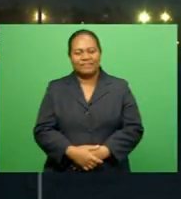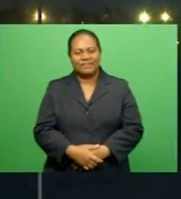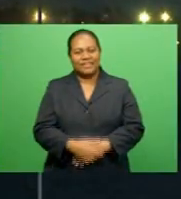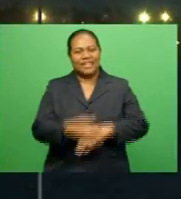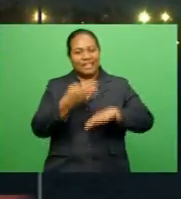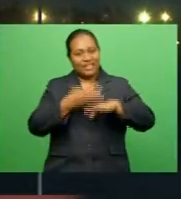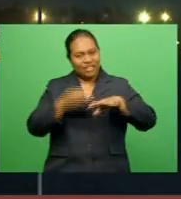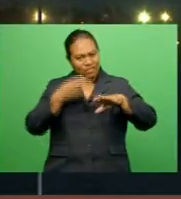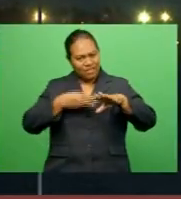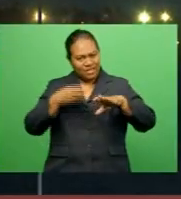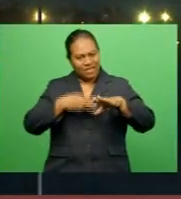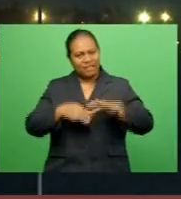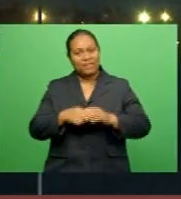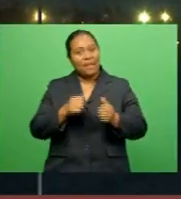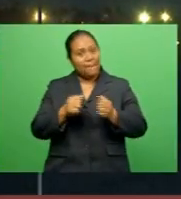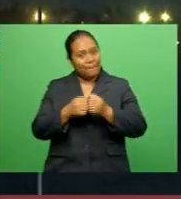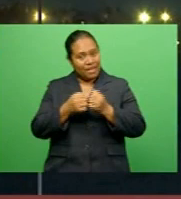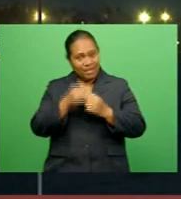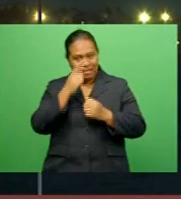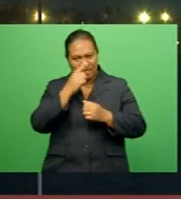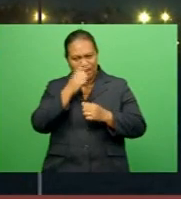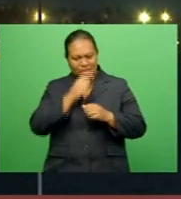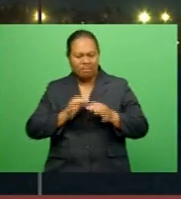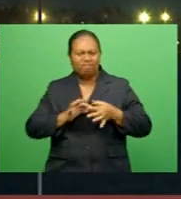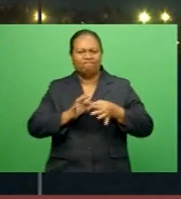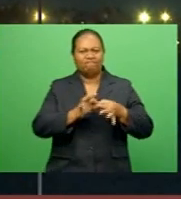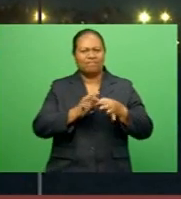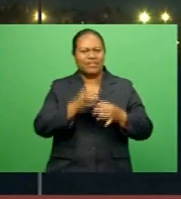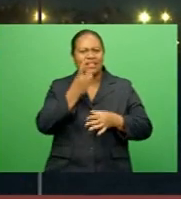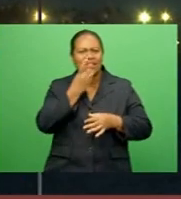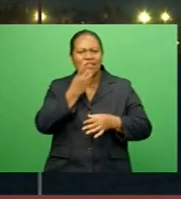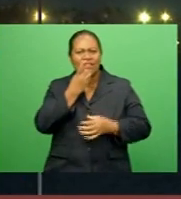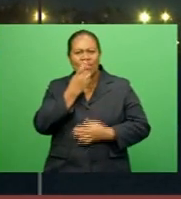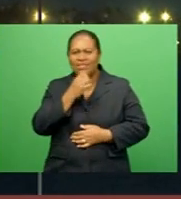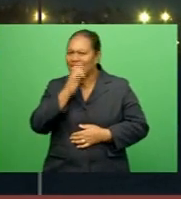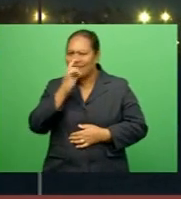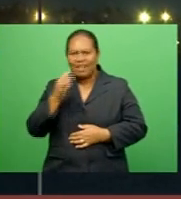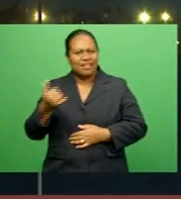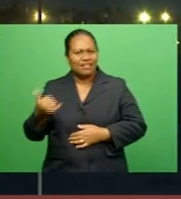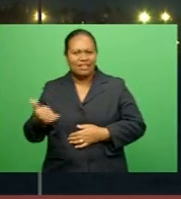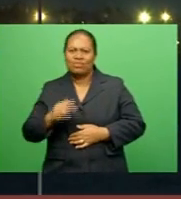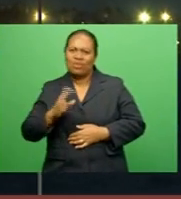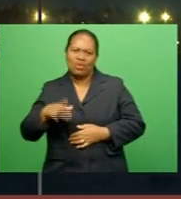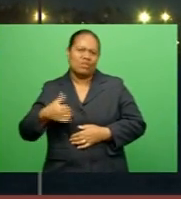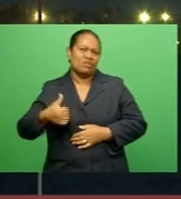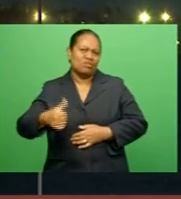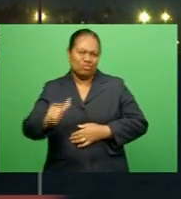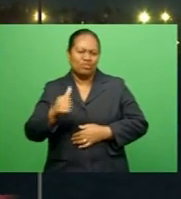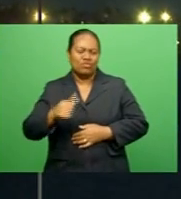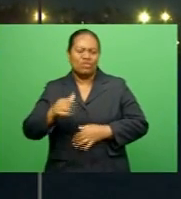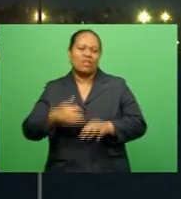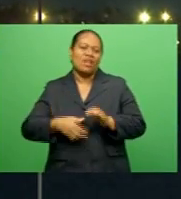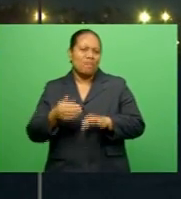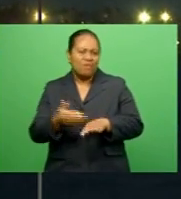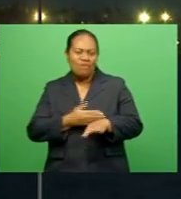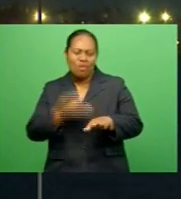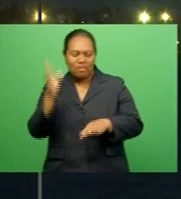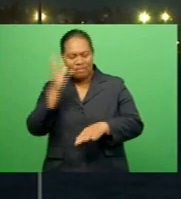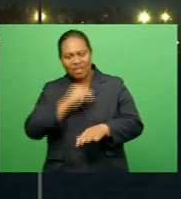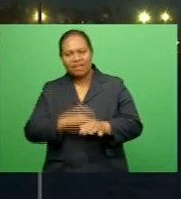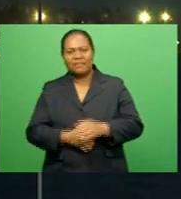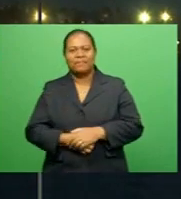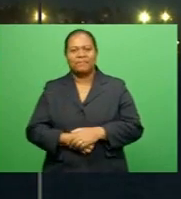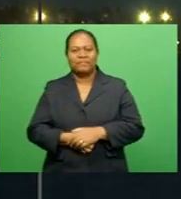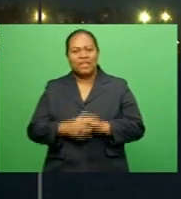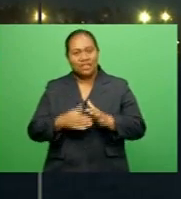In new media, many people are attached to their phones and can't go without using it even just before bed. A recent